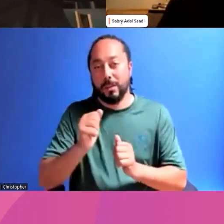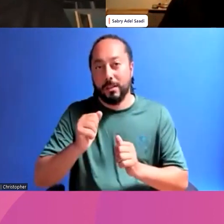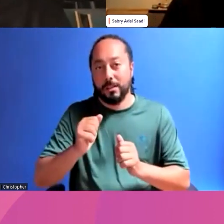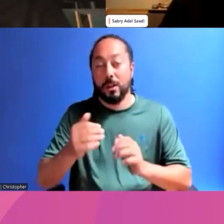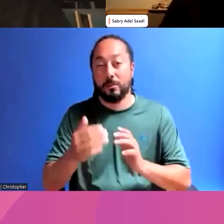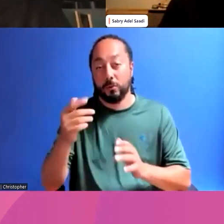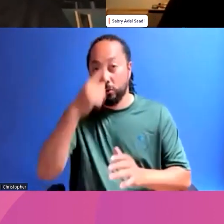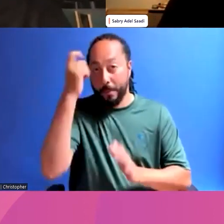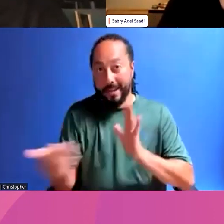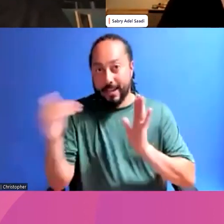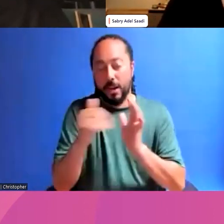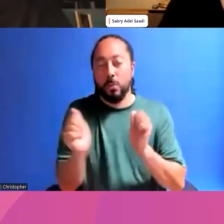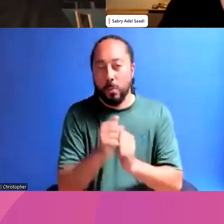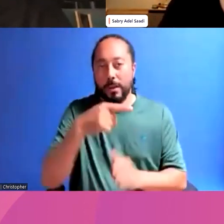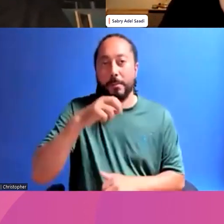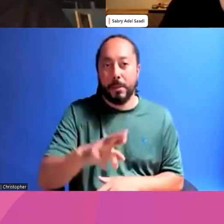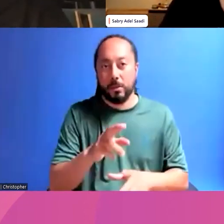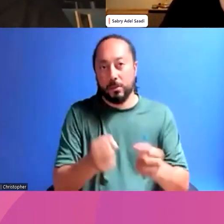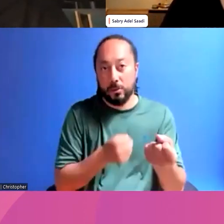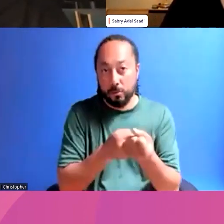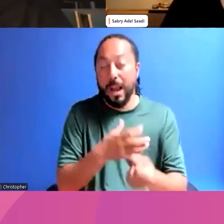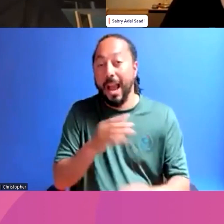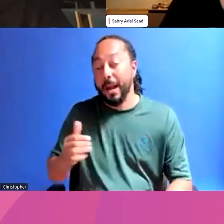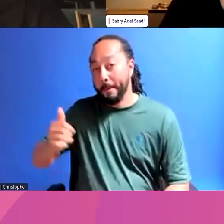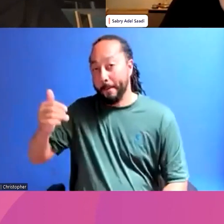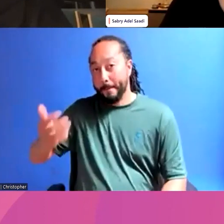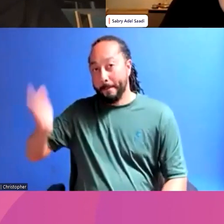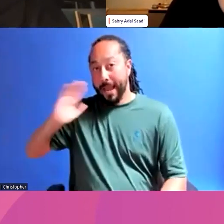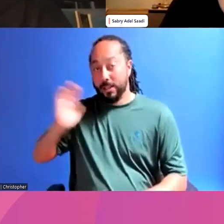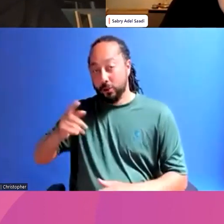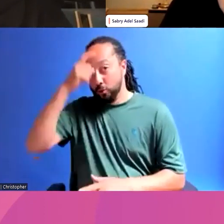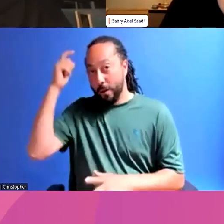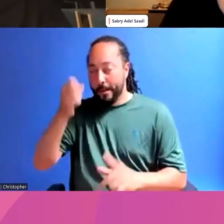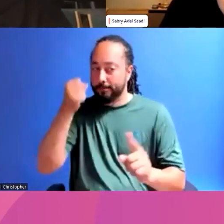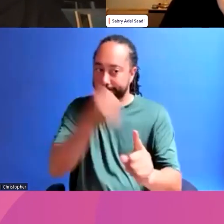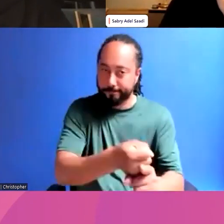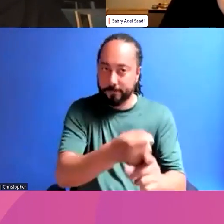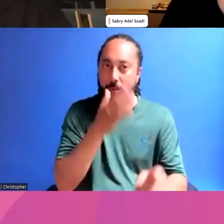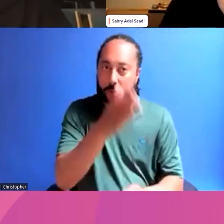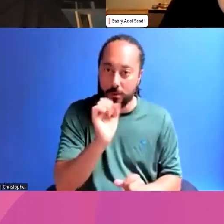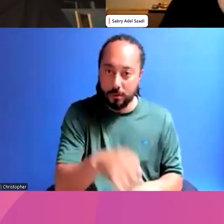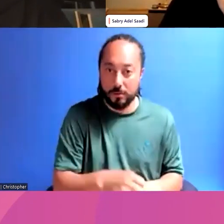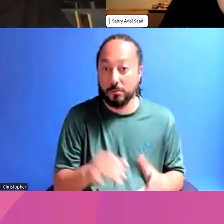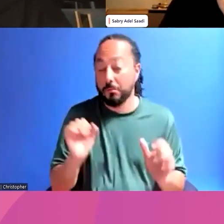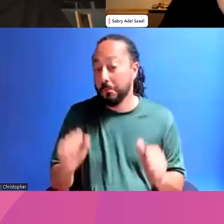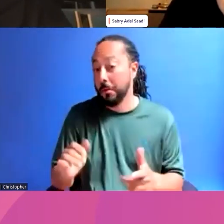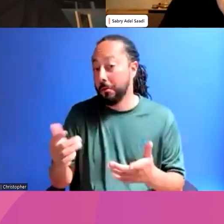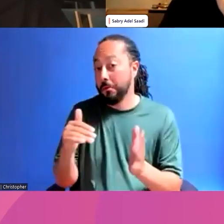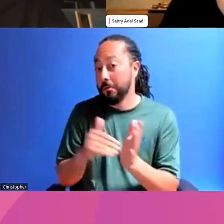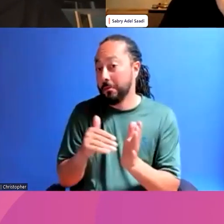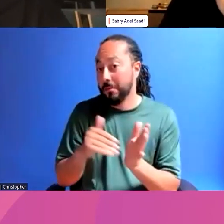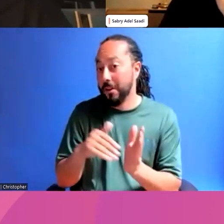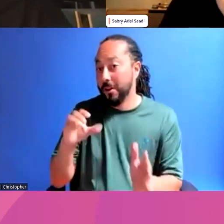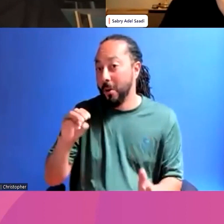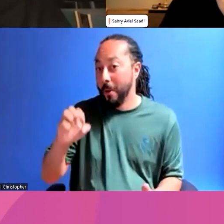re-traumatization, and then the past trauma feeding into that. But I think maybe Dr. Omar also might have an answer